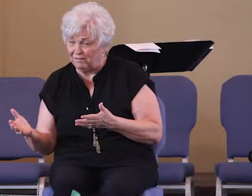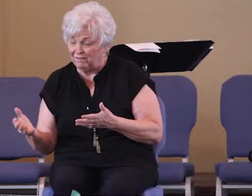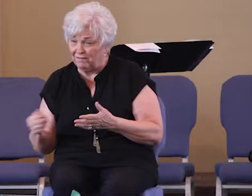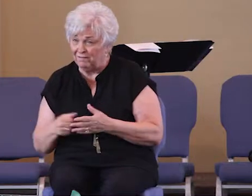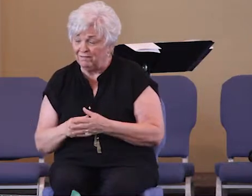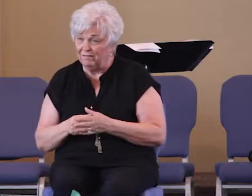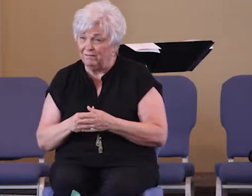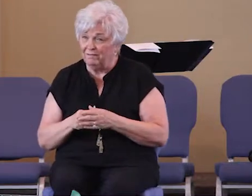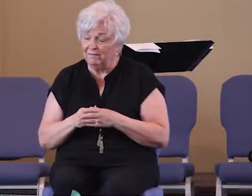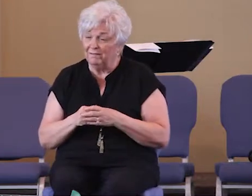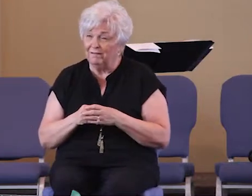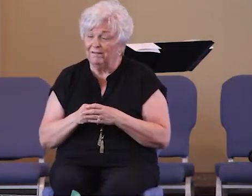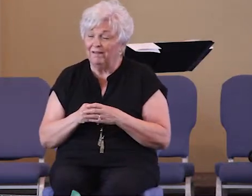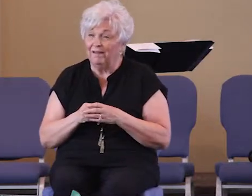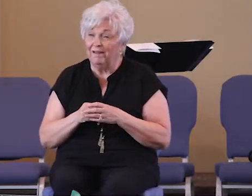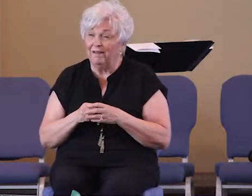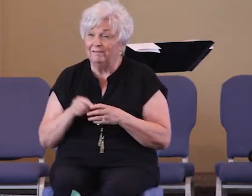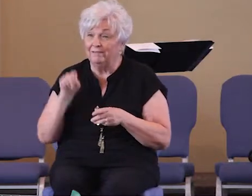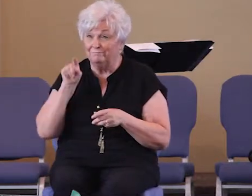He said, you're going to die.